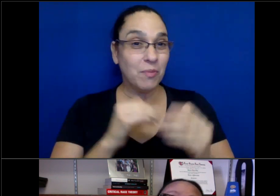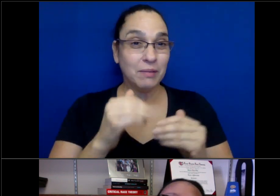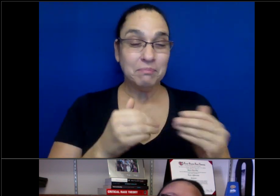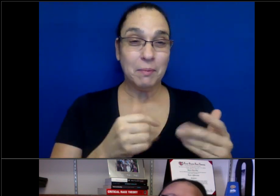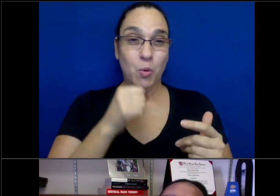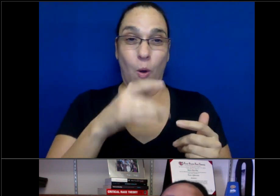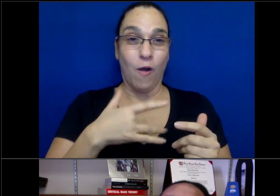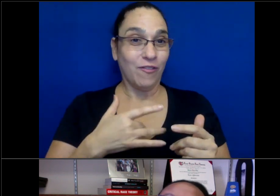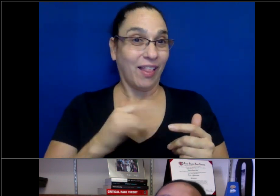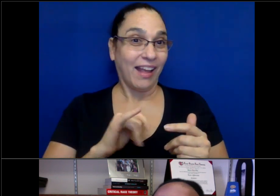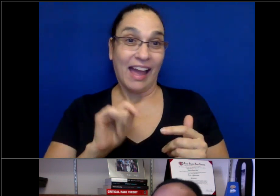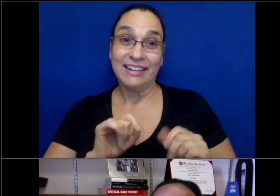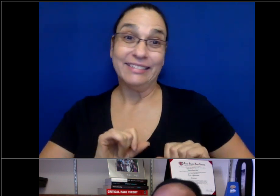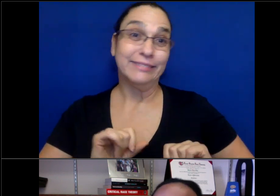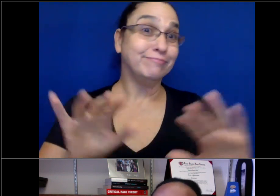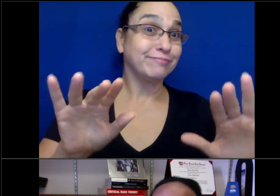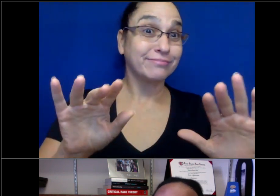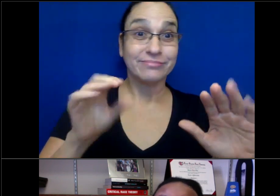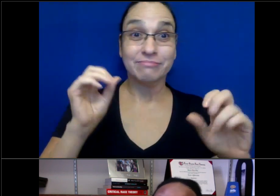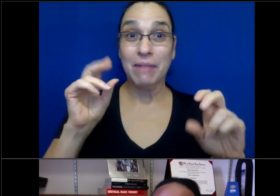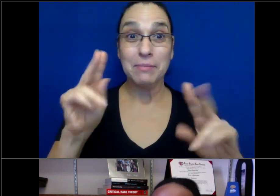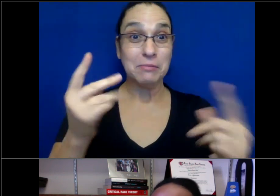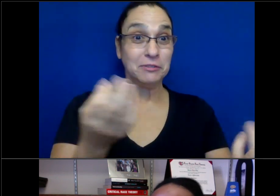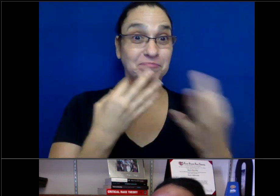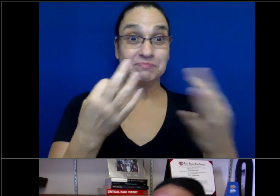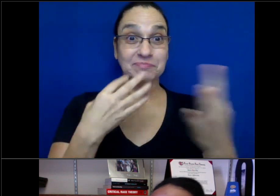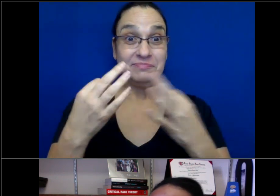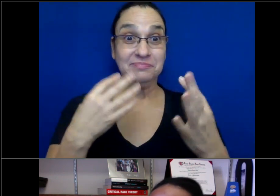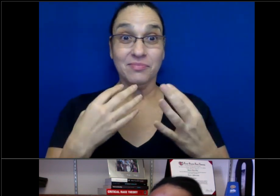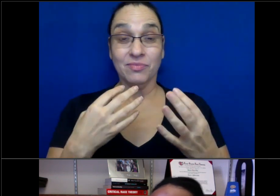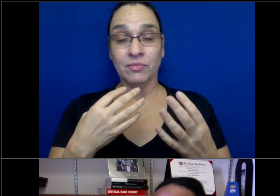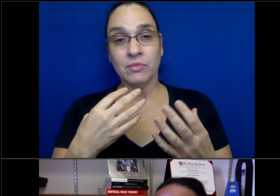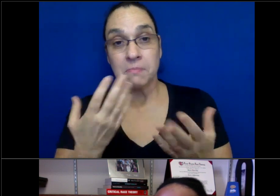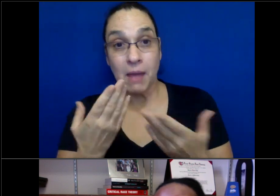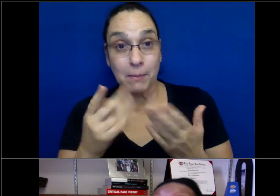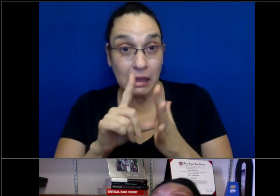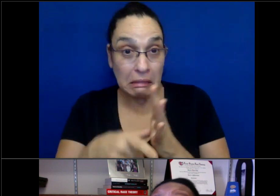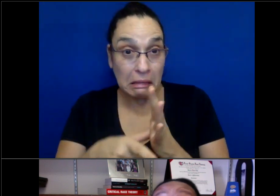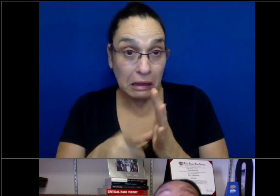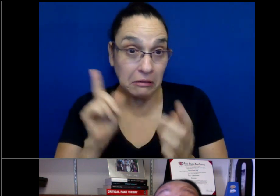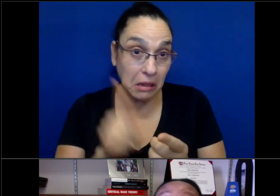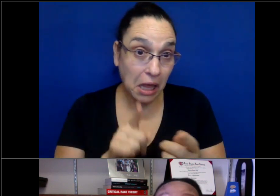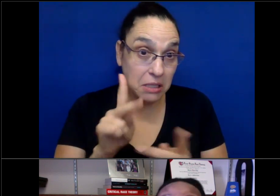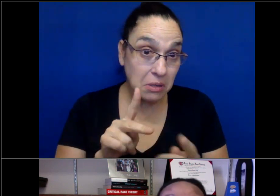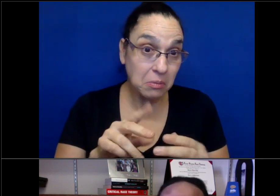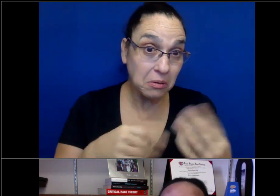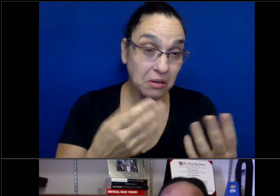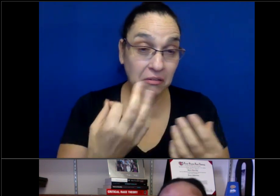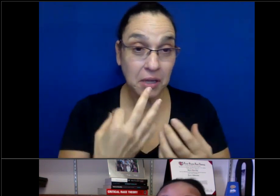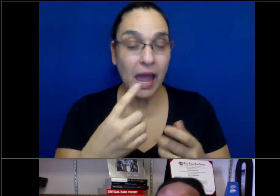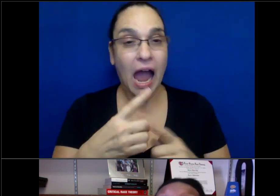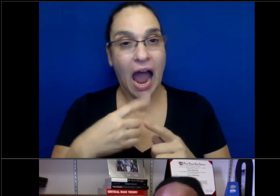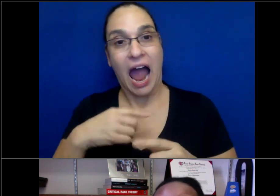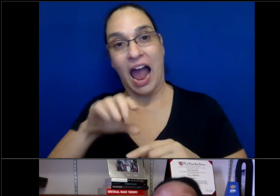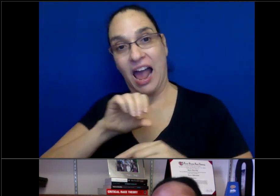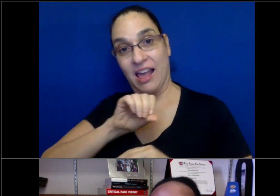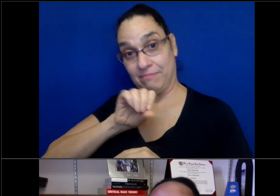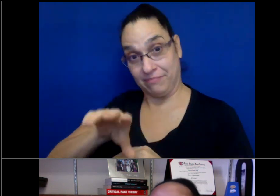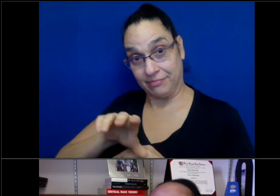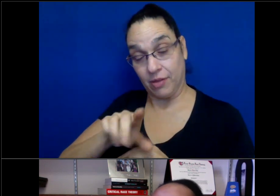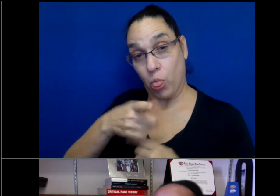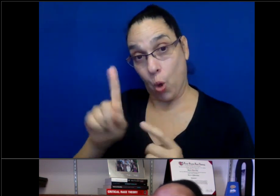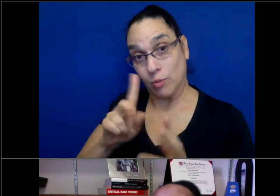send it out as much. I think earlier in this phase, as I send it to people who have already published in a space that I want to